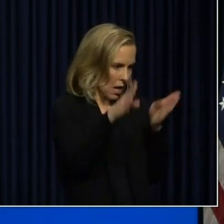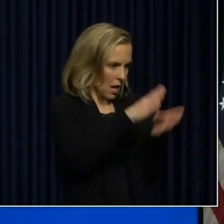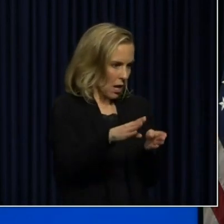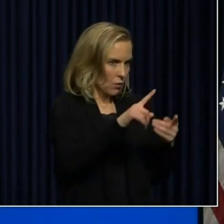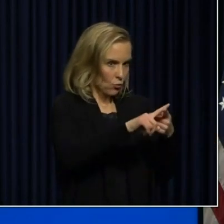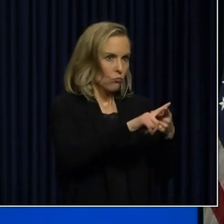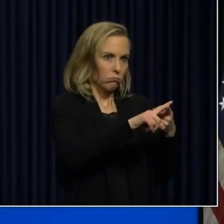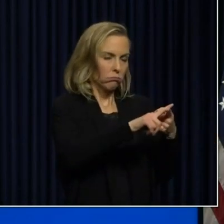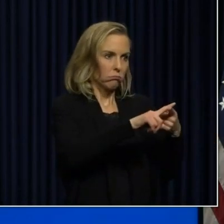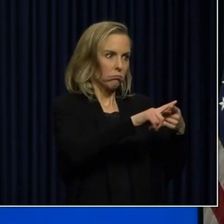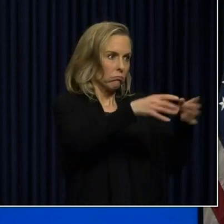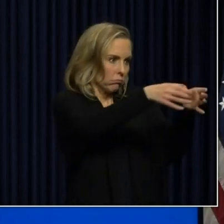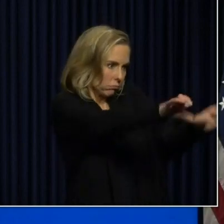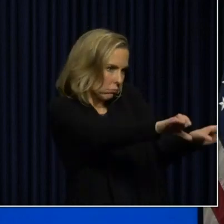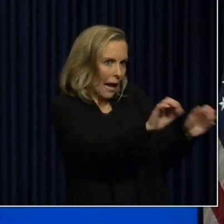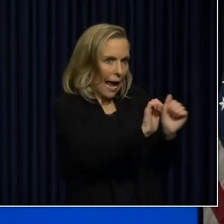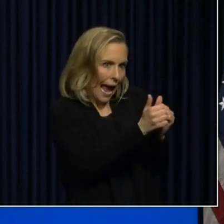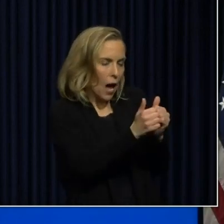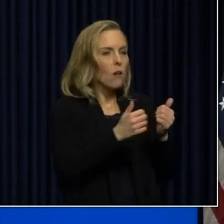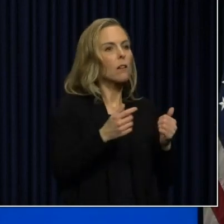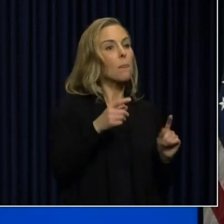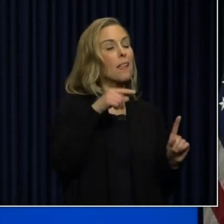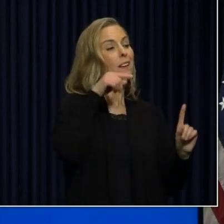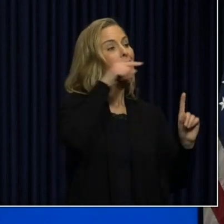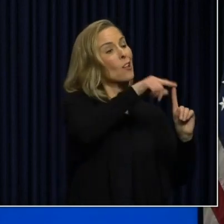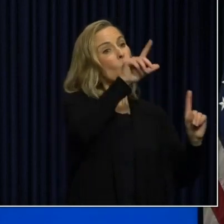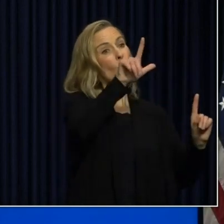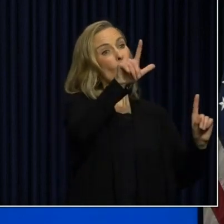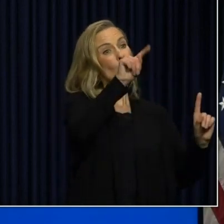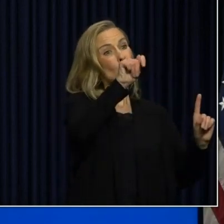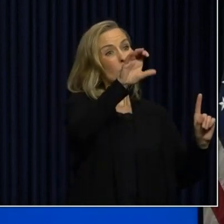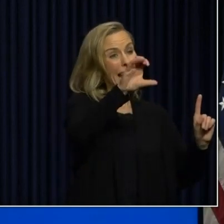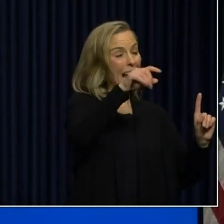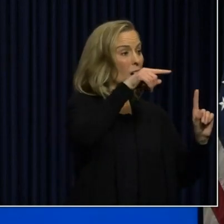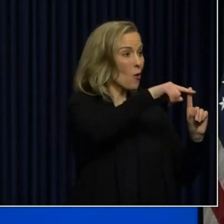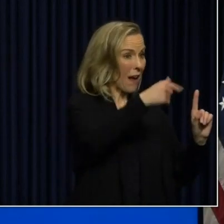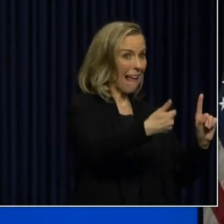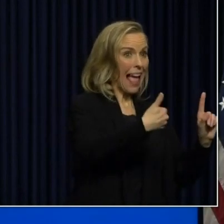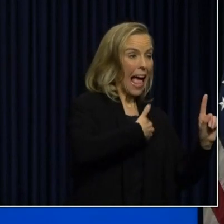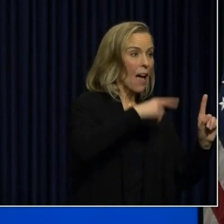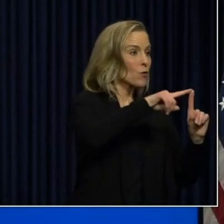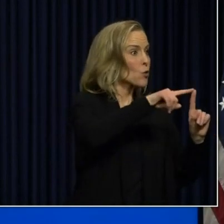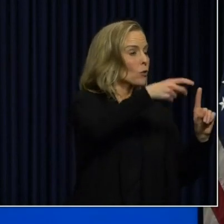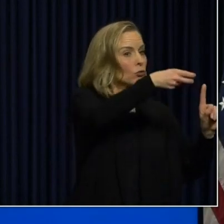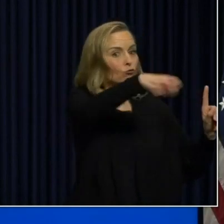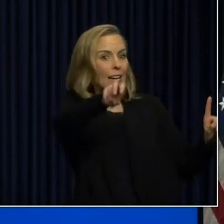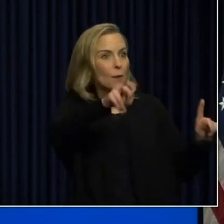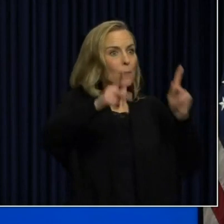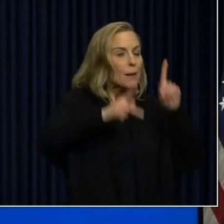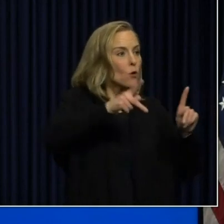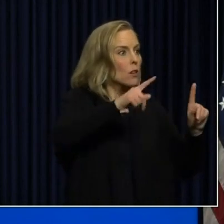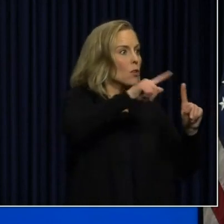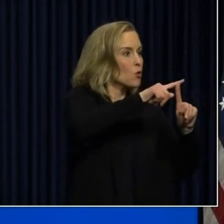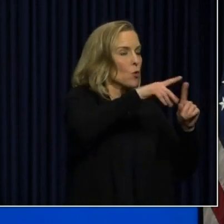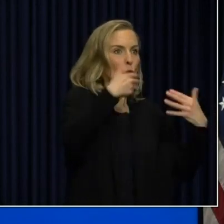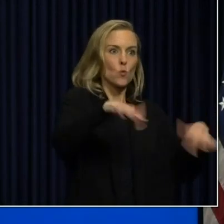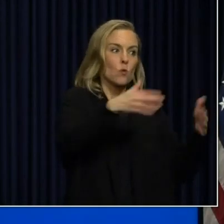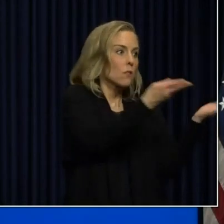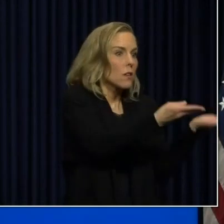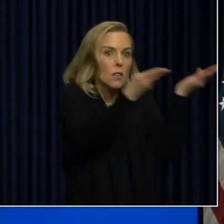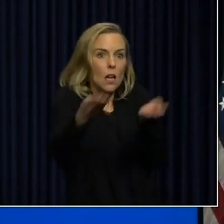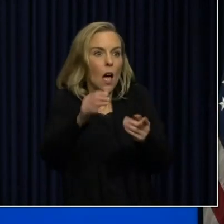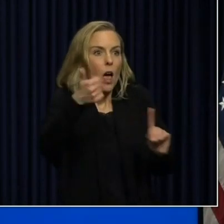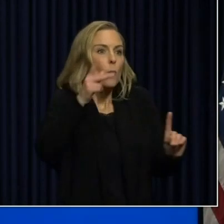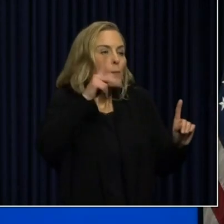from a long-term senior care facility can also be very hard on them. And so it's a very